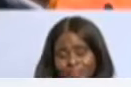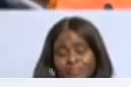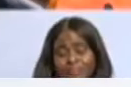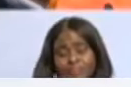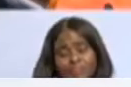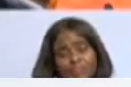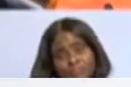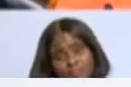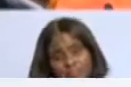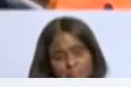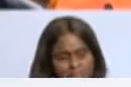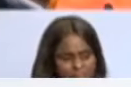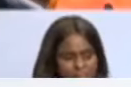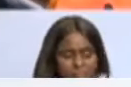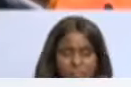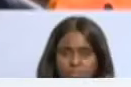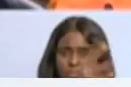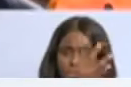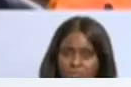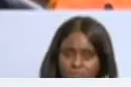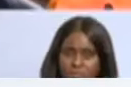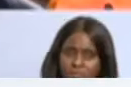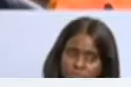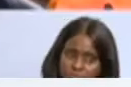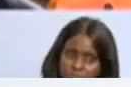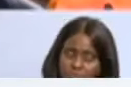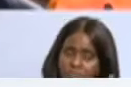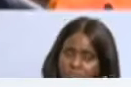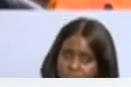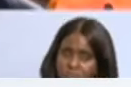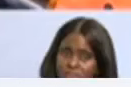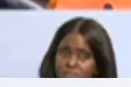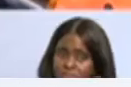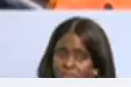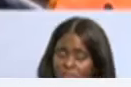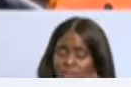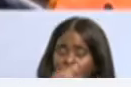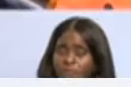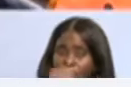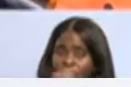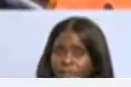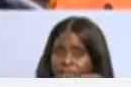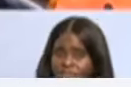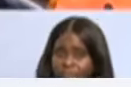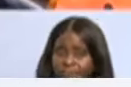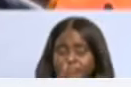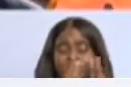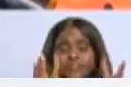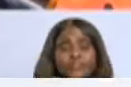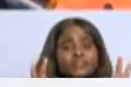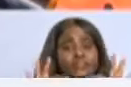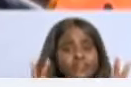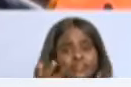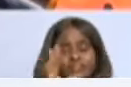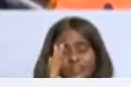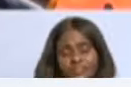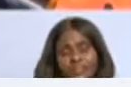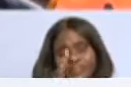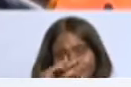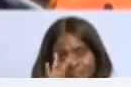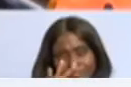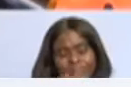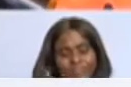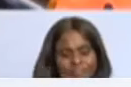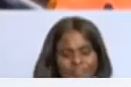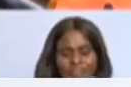balance sheet, raising resources off debt, off the national balance sheet. Very smart. Madam Speaker, under